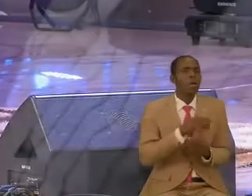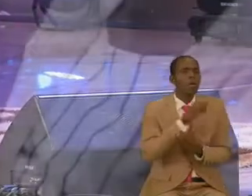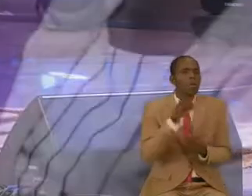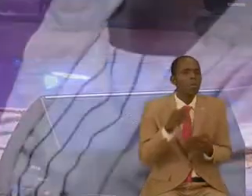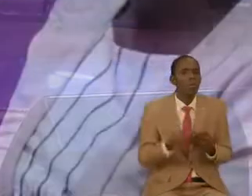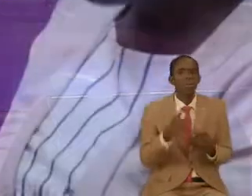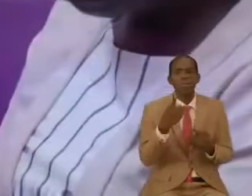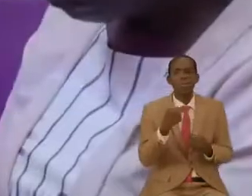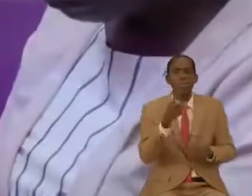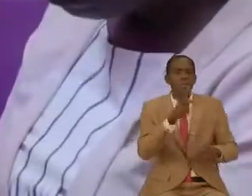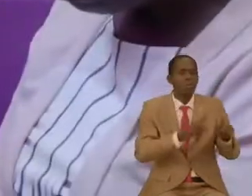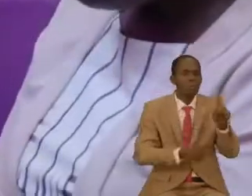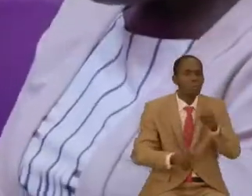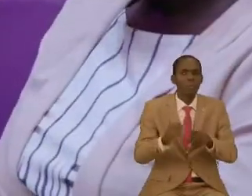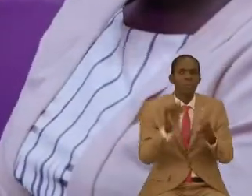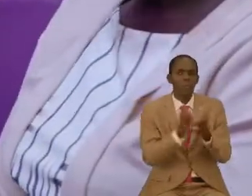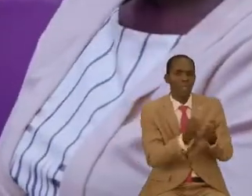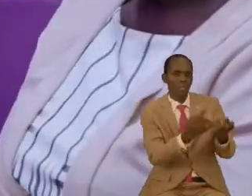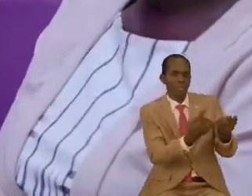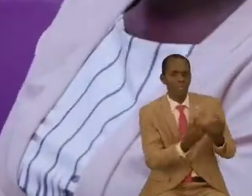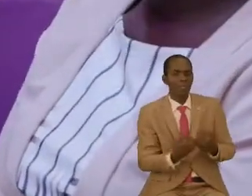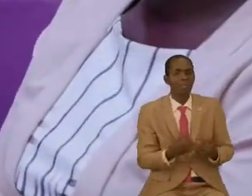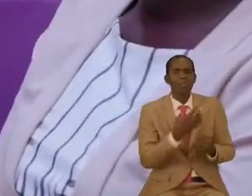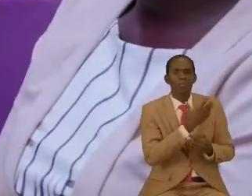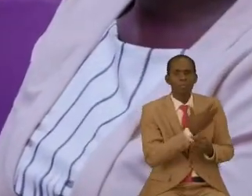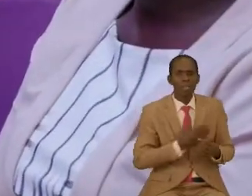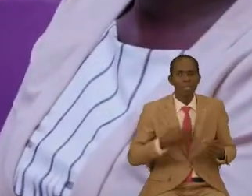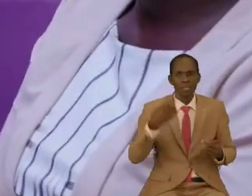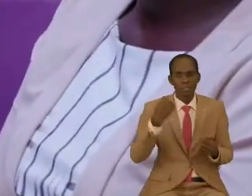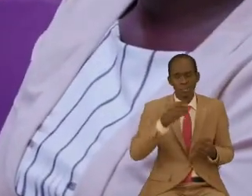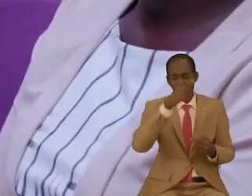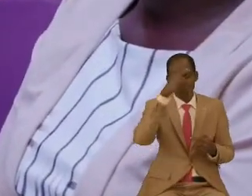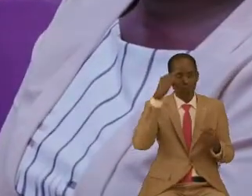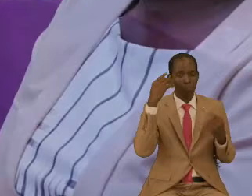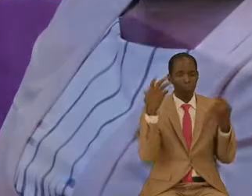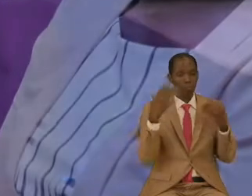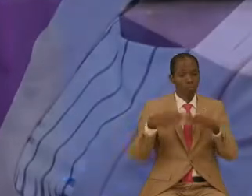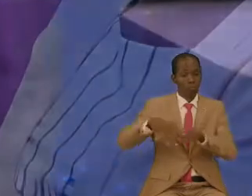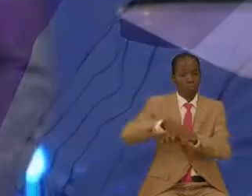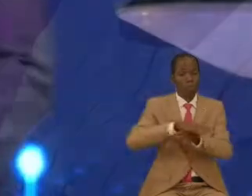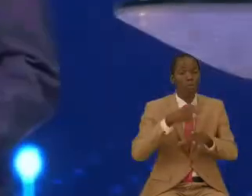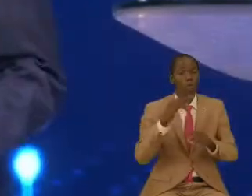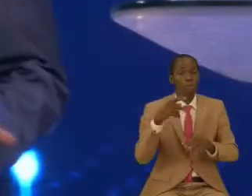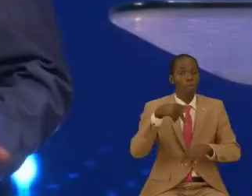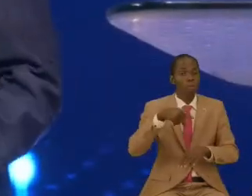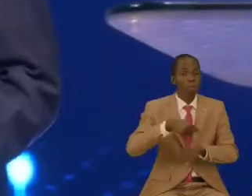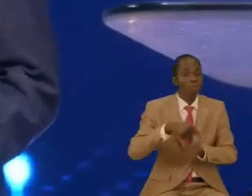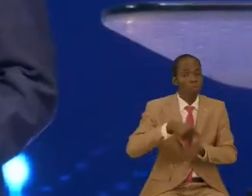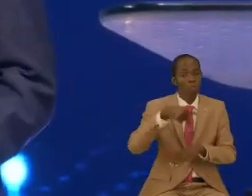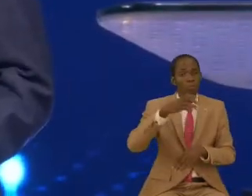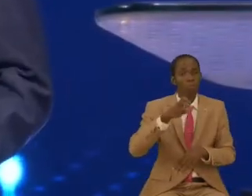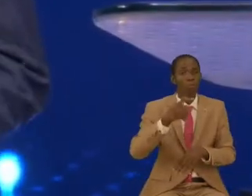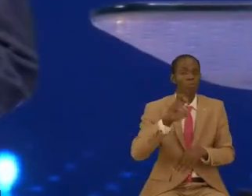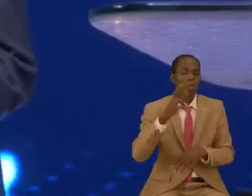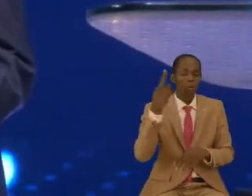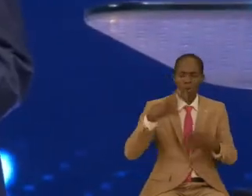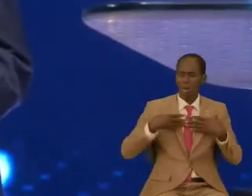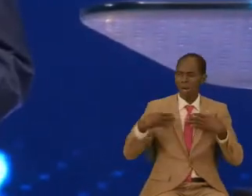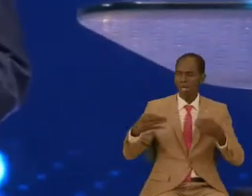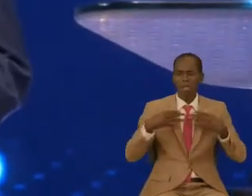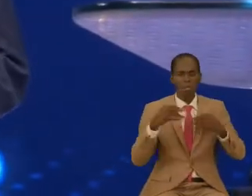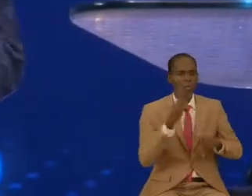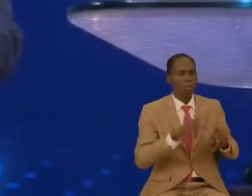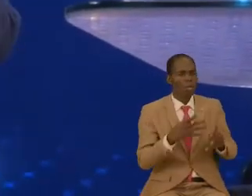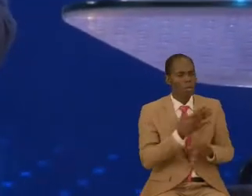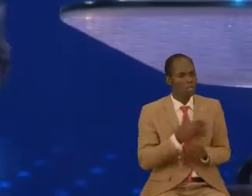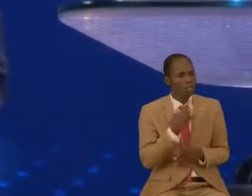the people that came and the shadow of Peter was healing them and were preaching the gospel, all we